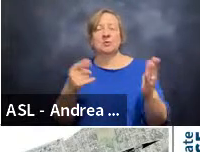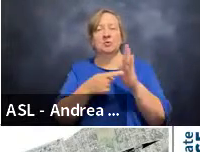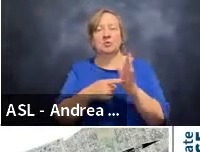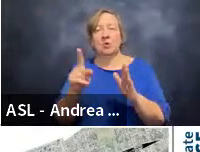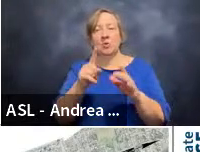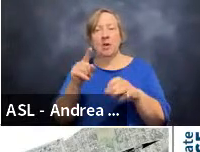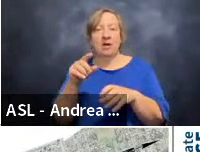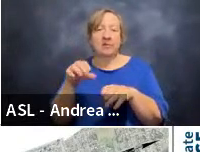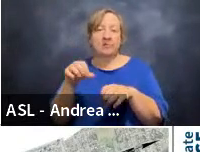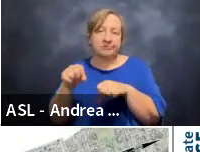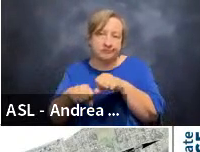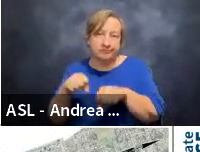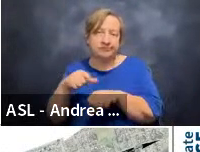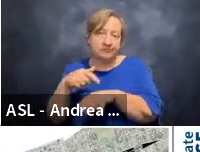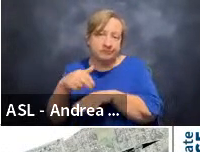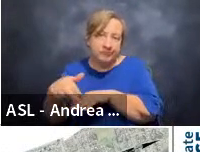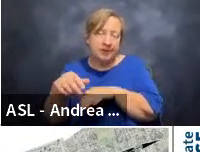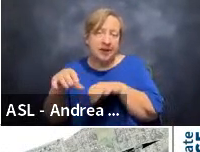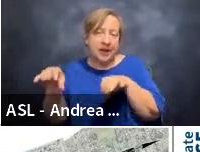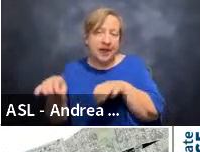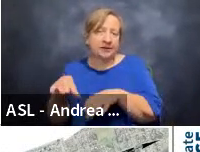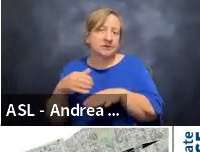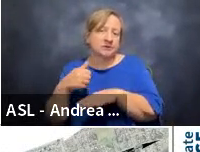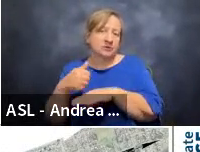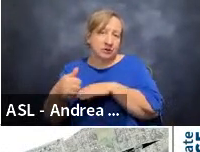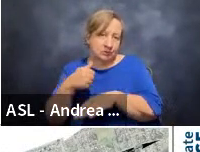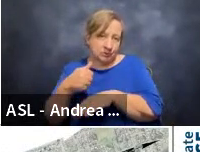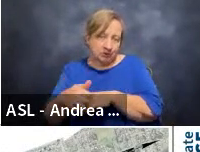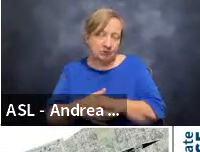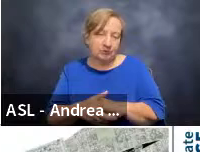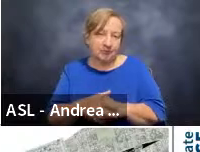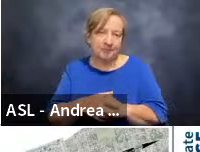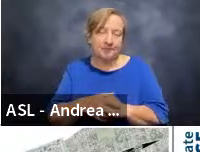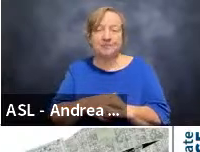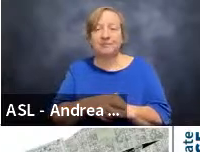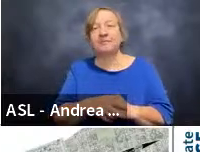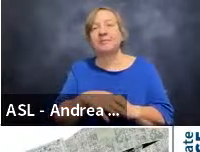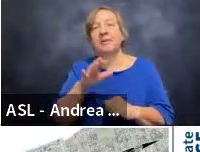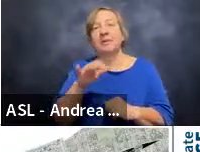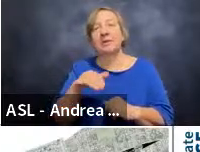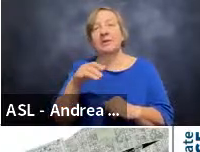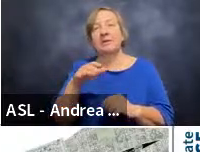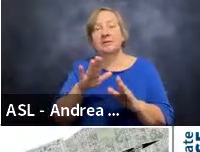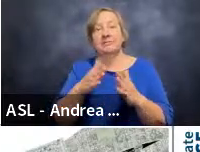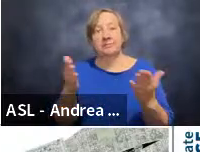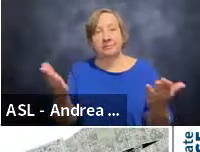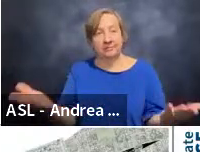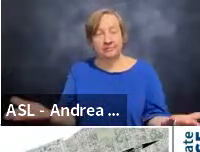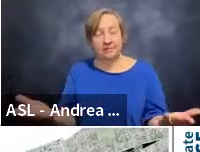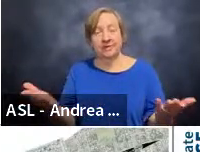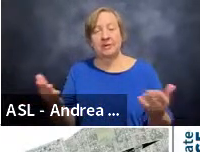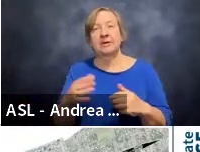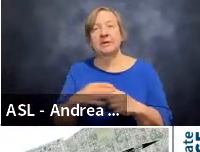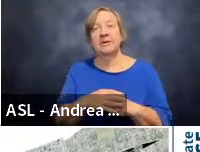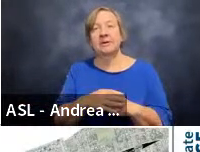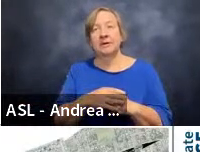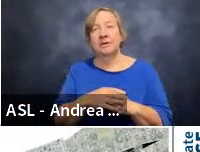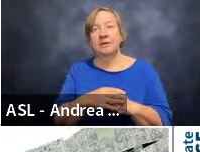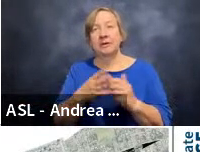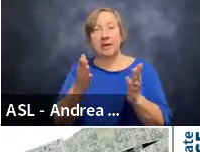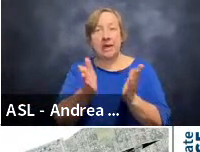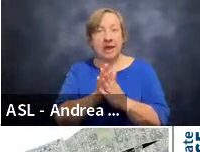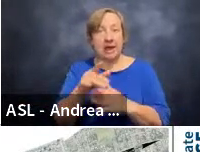transportation movements. So as I said, this plot is online now. And so really the ask of this group